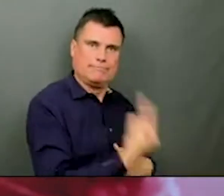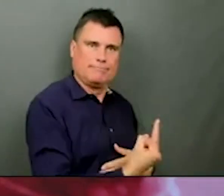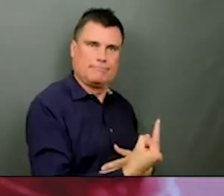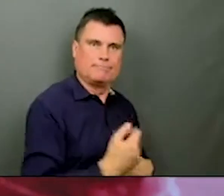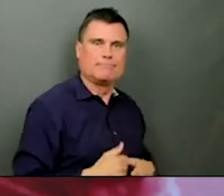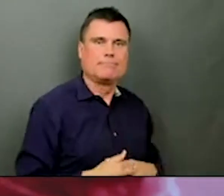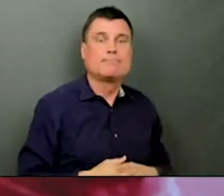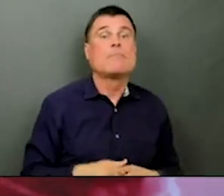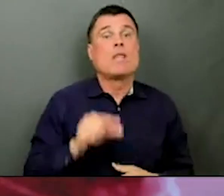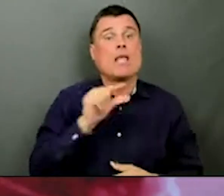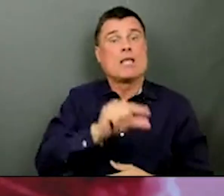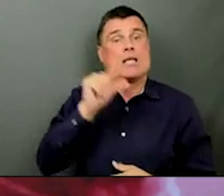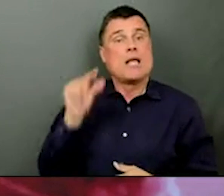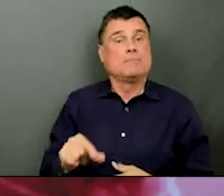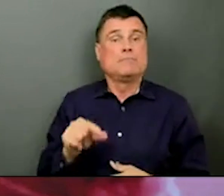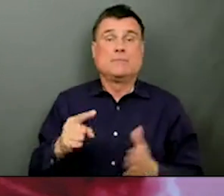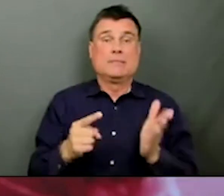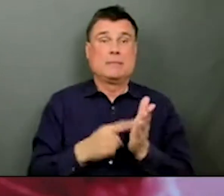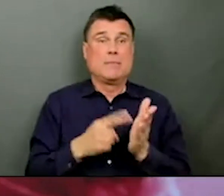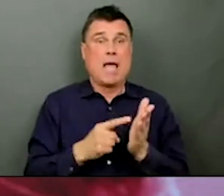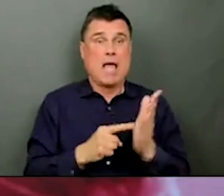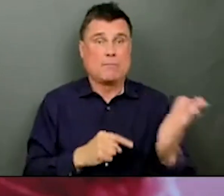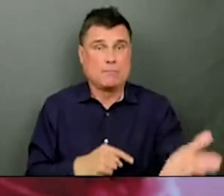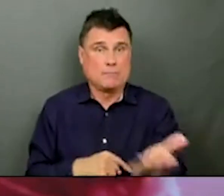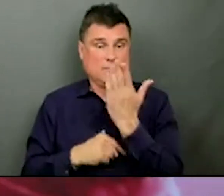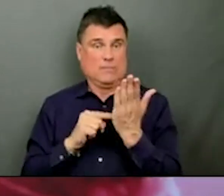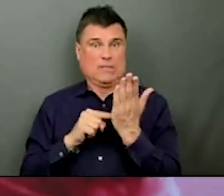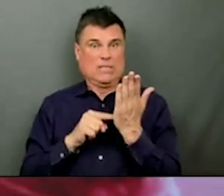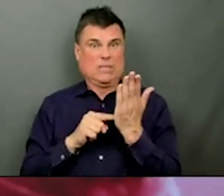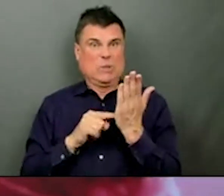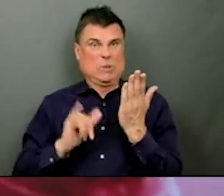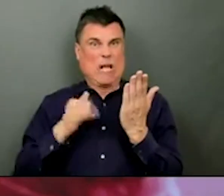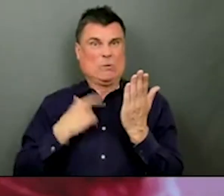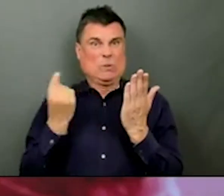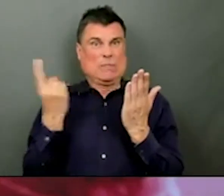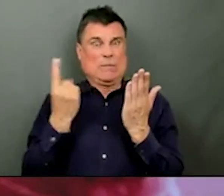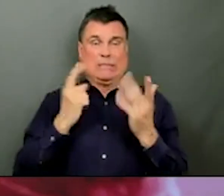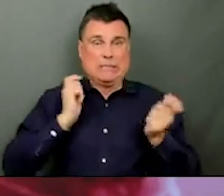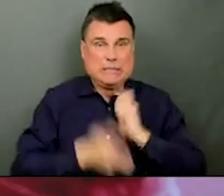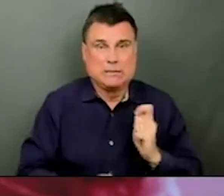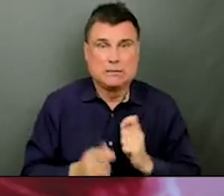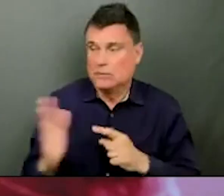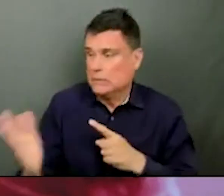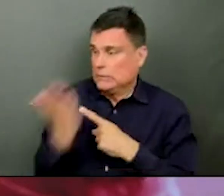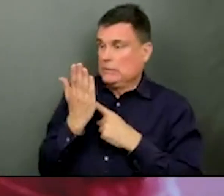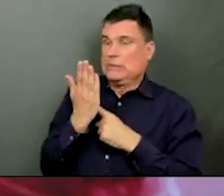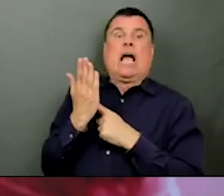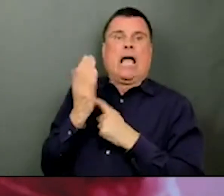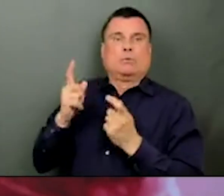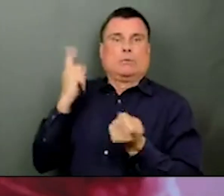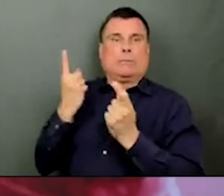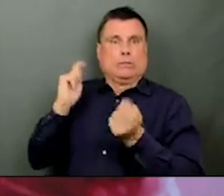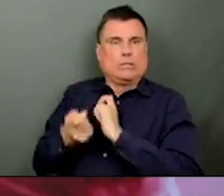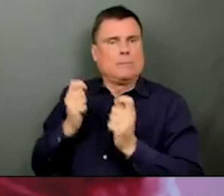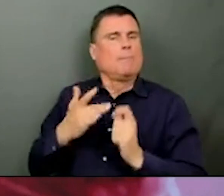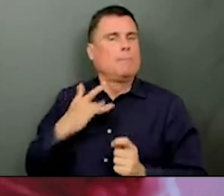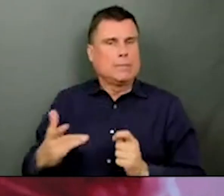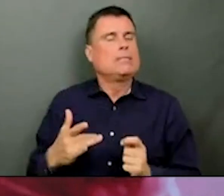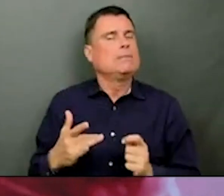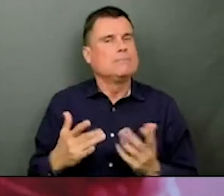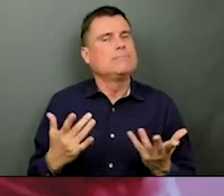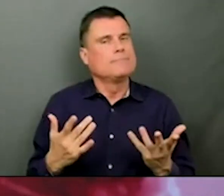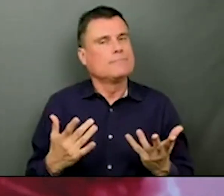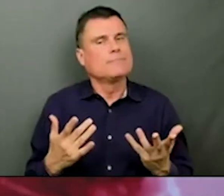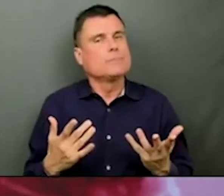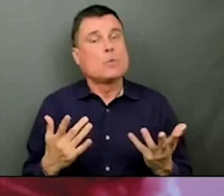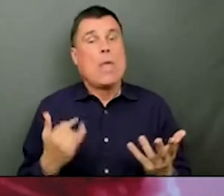circumstances as they come your way and making the best of it for the people that you represent, and that's what Minister Baines and I are announcing today. And if there are improvements that we